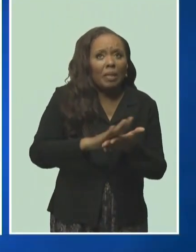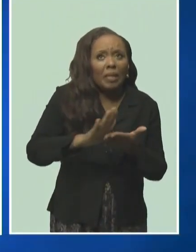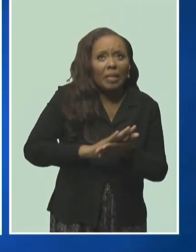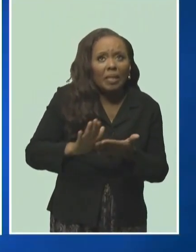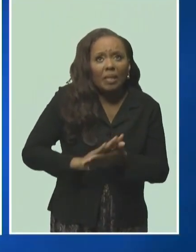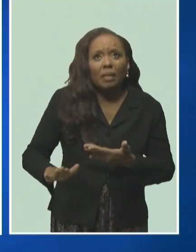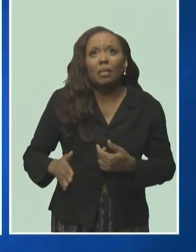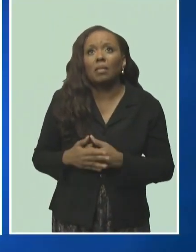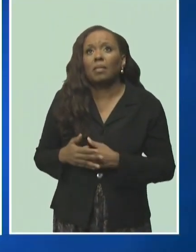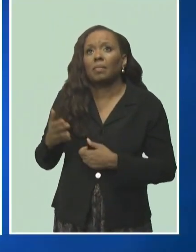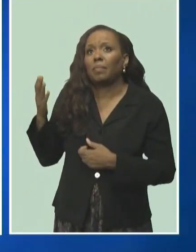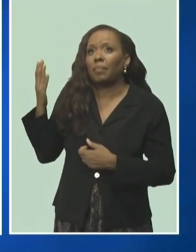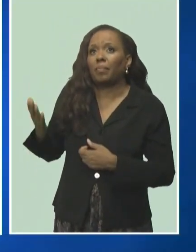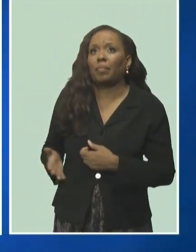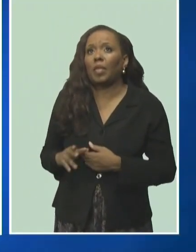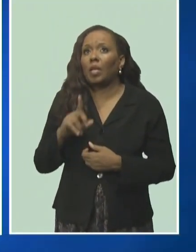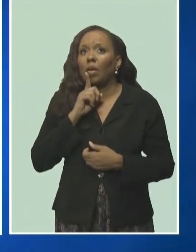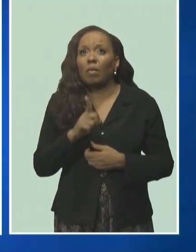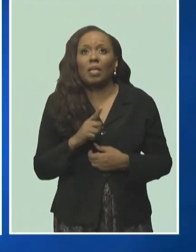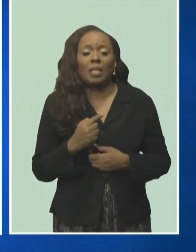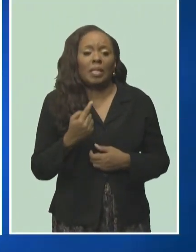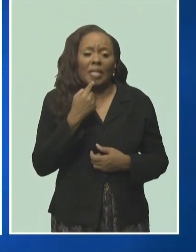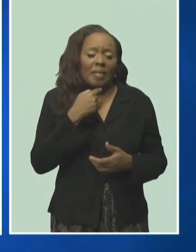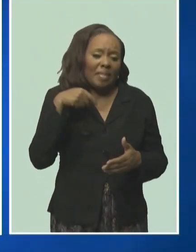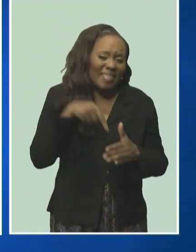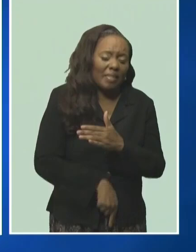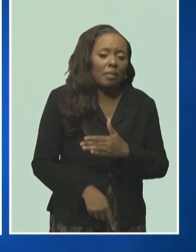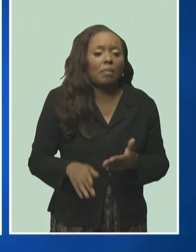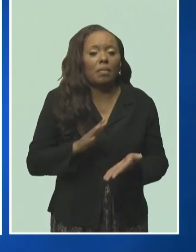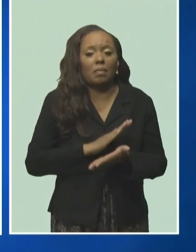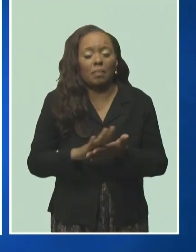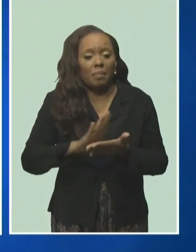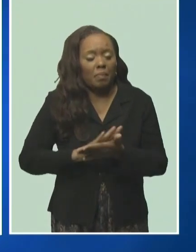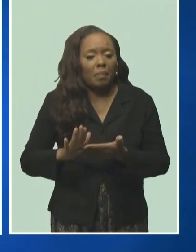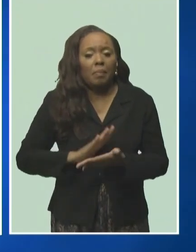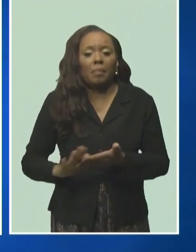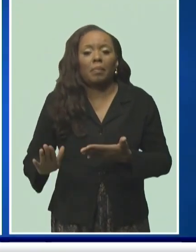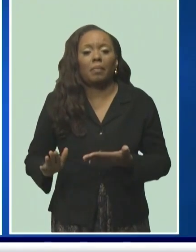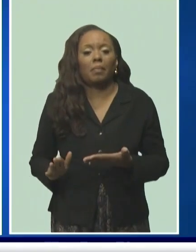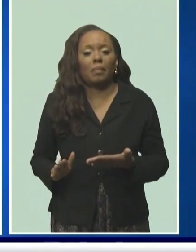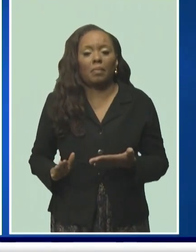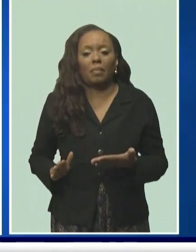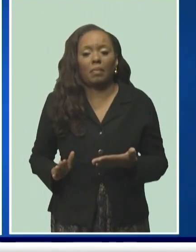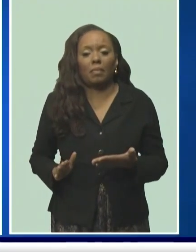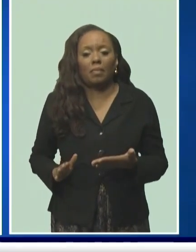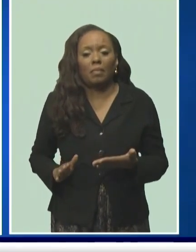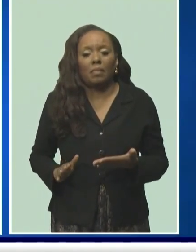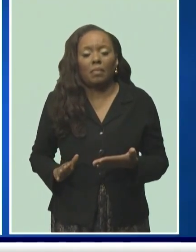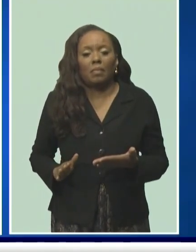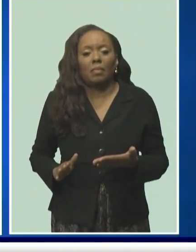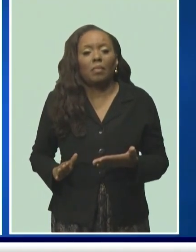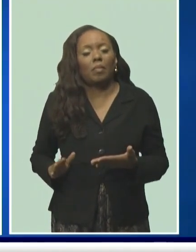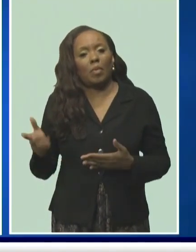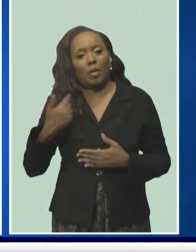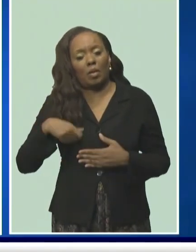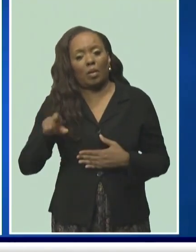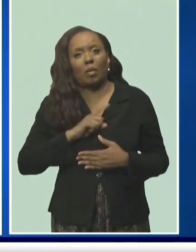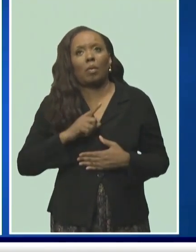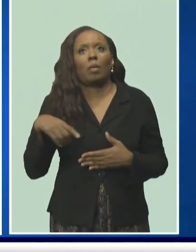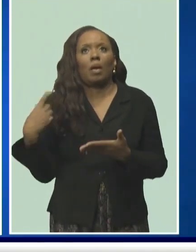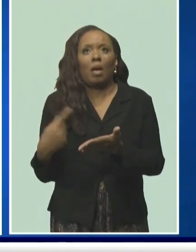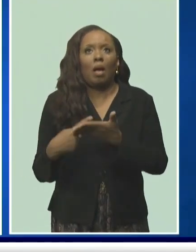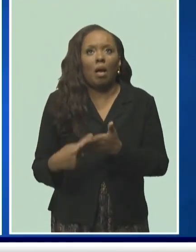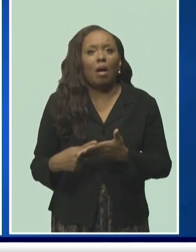speak of cleaning, we speak of deep cleaning. We spoke to I think it was the industrial hygienist, that's